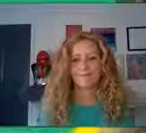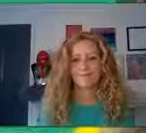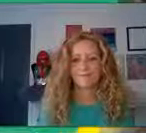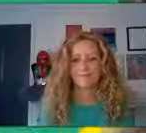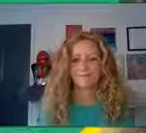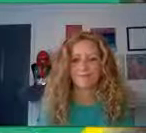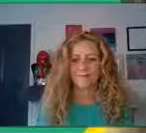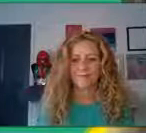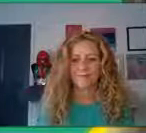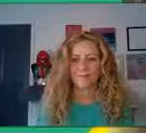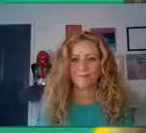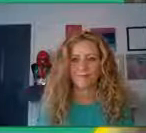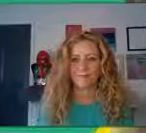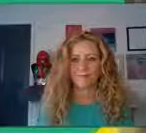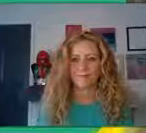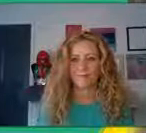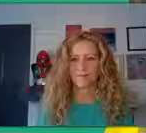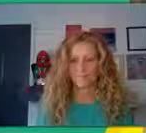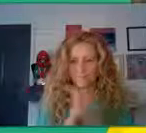Friends, please pray with me.